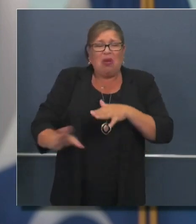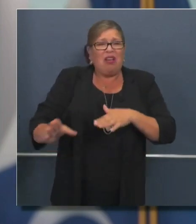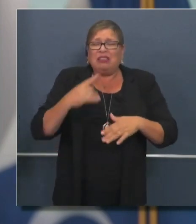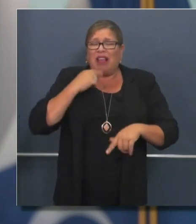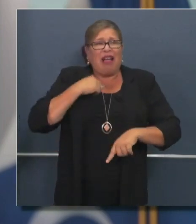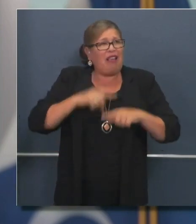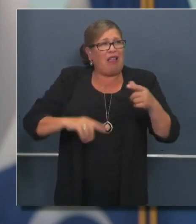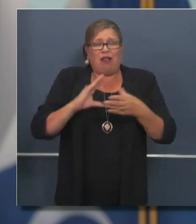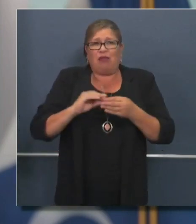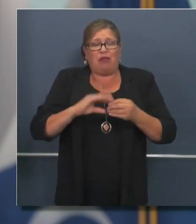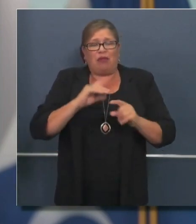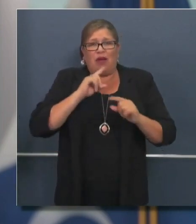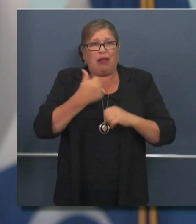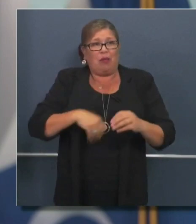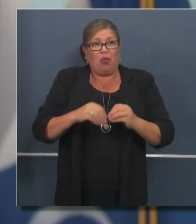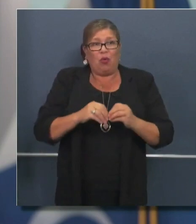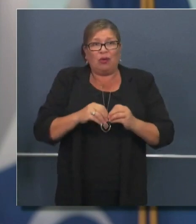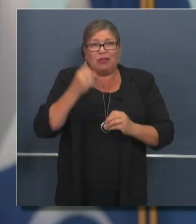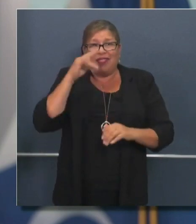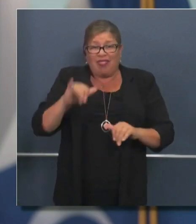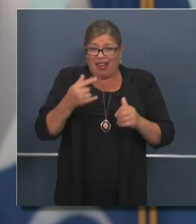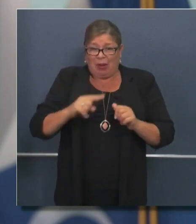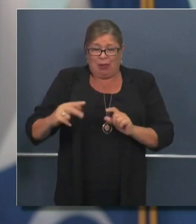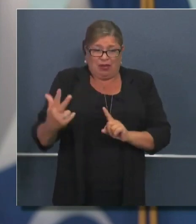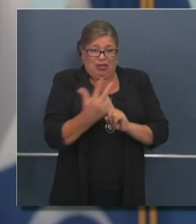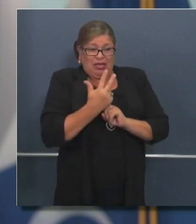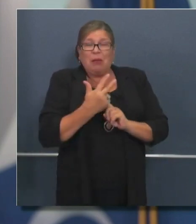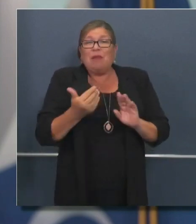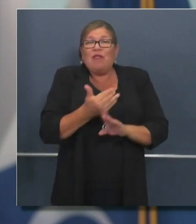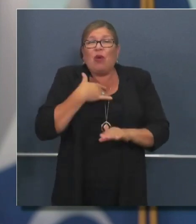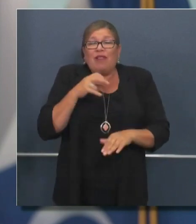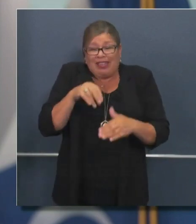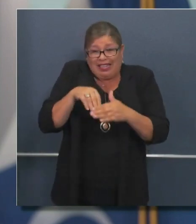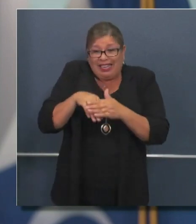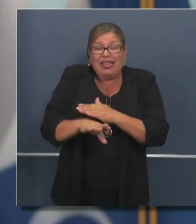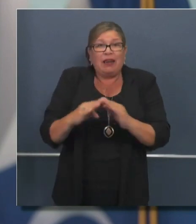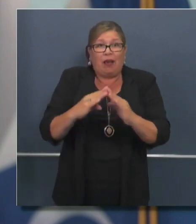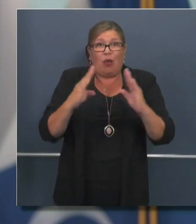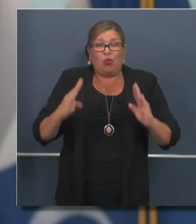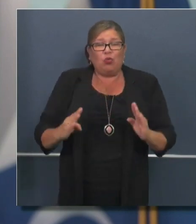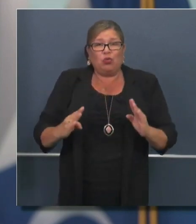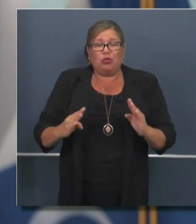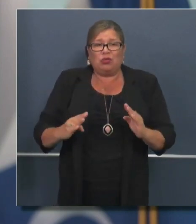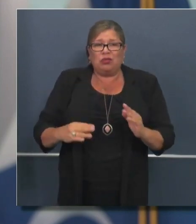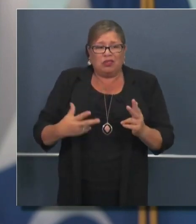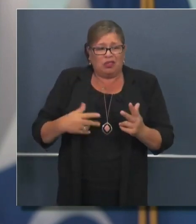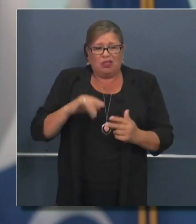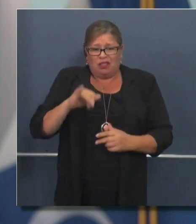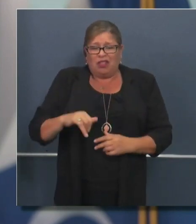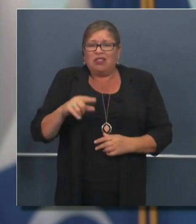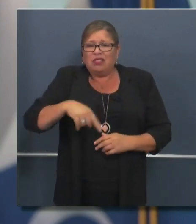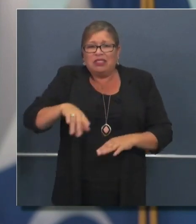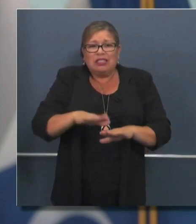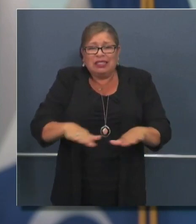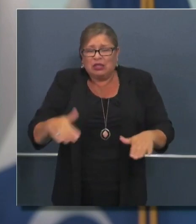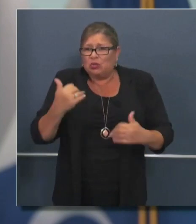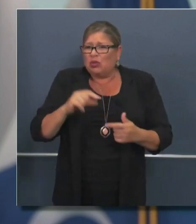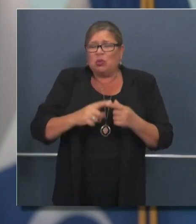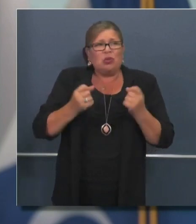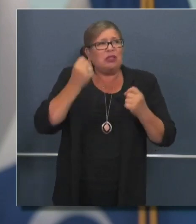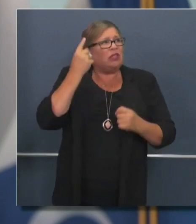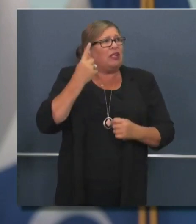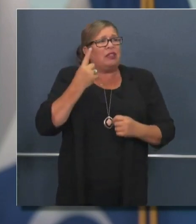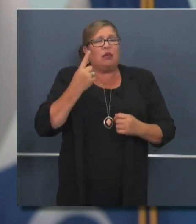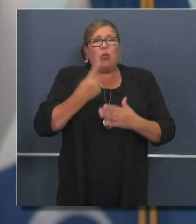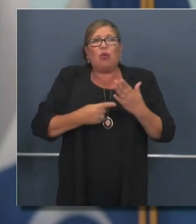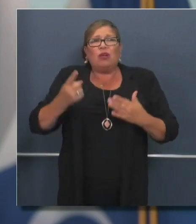That's before I even walked into the house. 4 young kids trying to come to grips with what millions of Americans are trying to come to